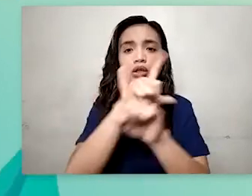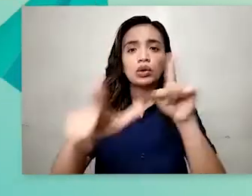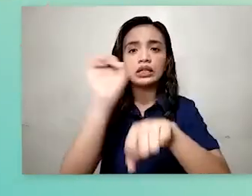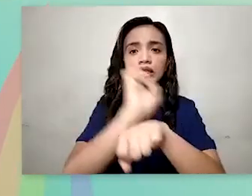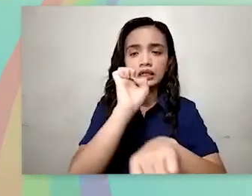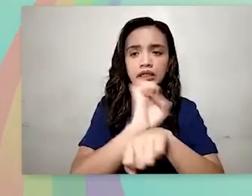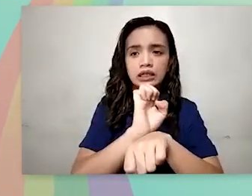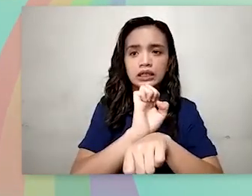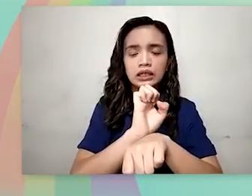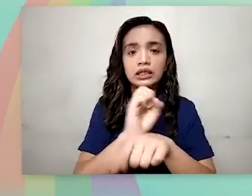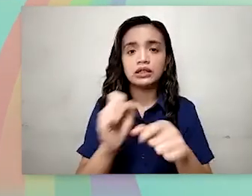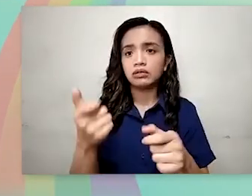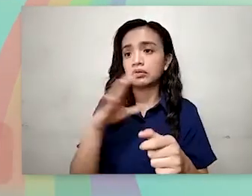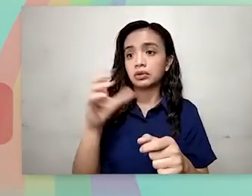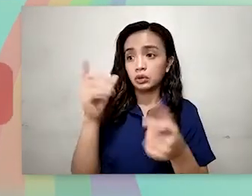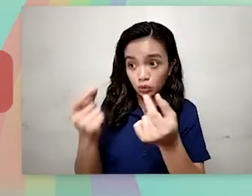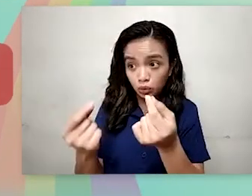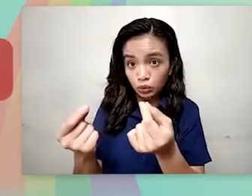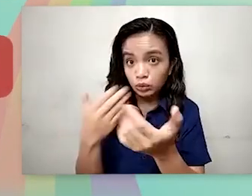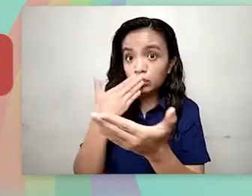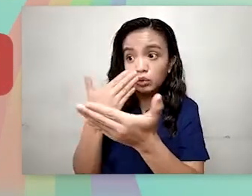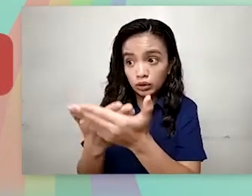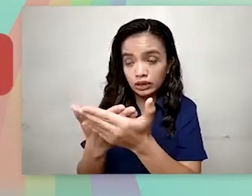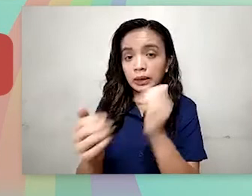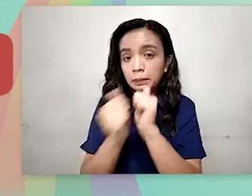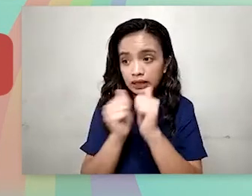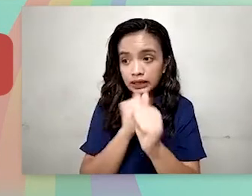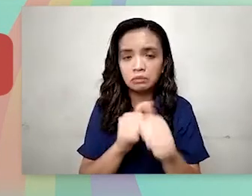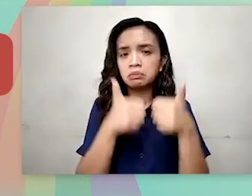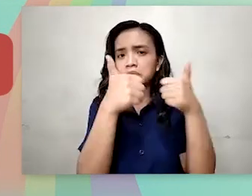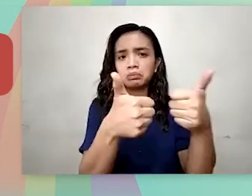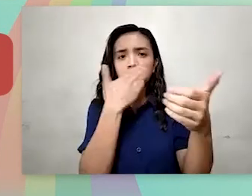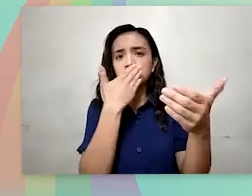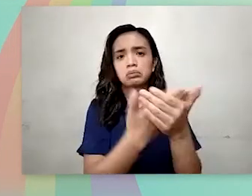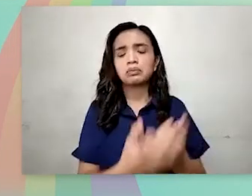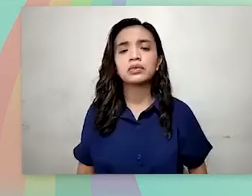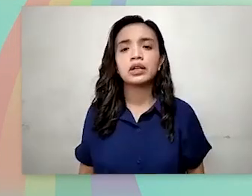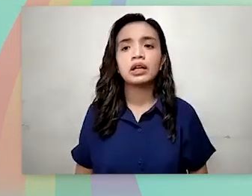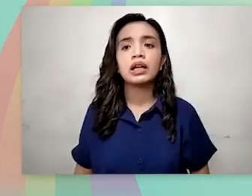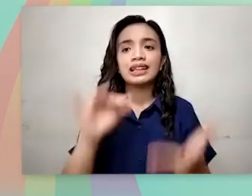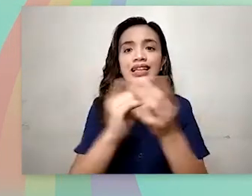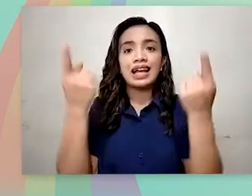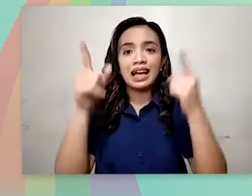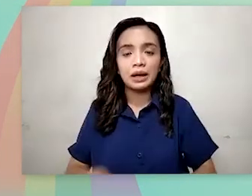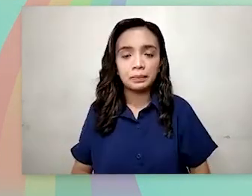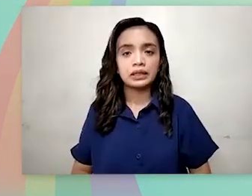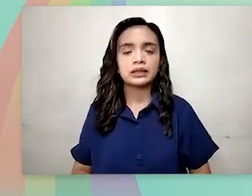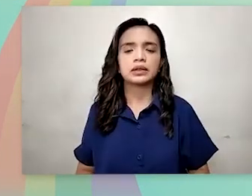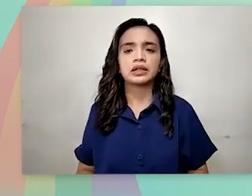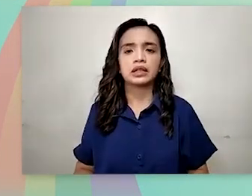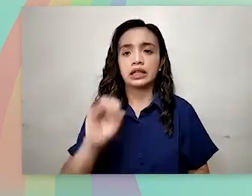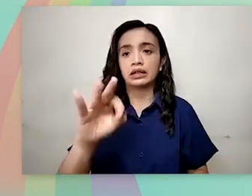what we always say in social entrepreneurship, you do good. When you do good, you will do well. And that's what happened. When we compare